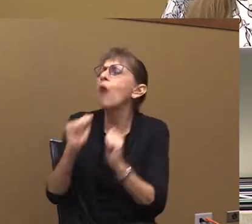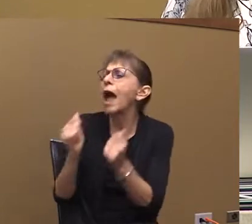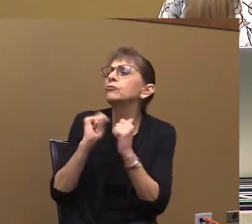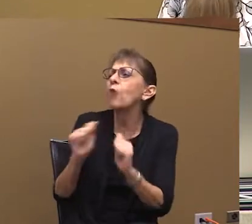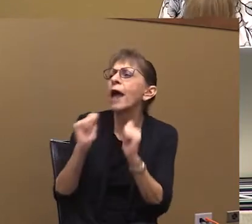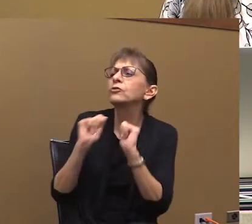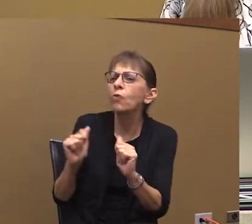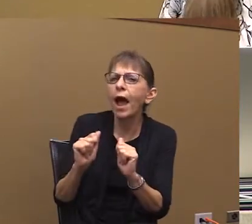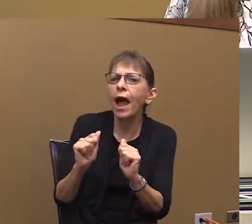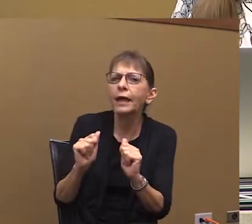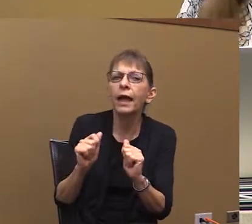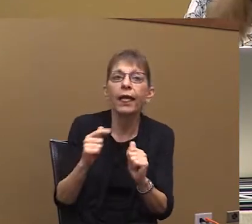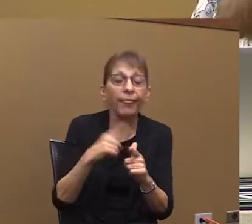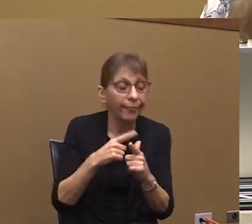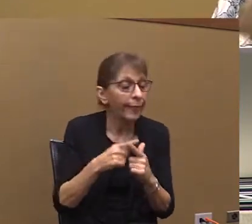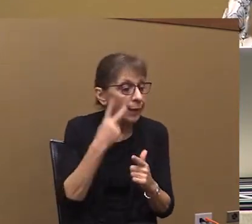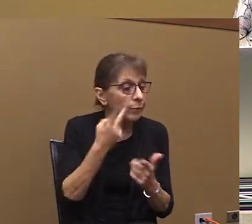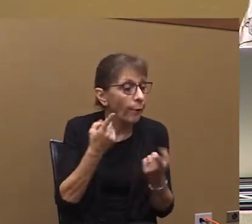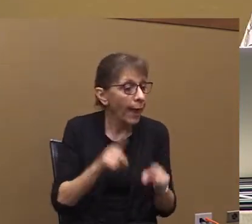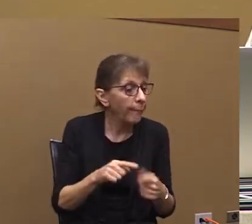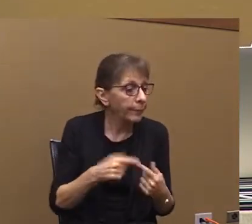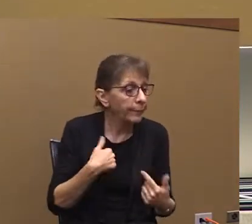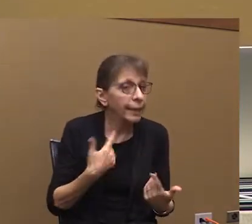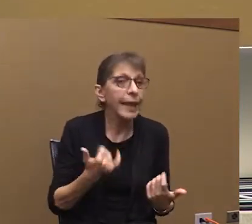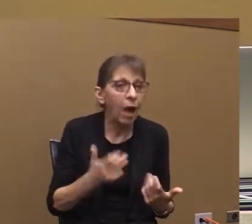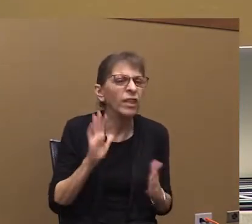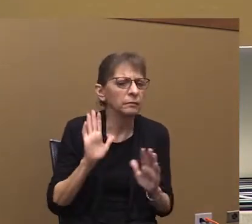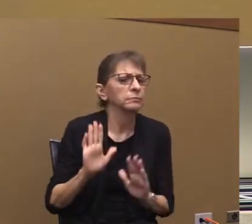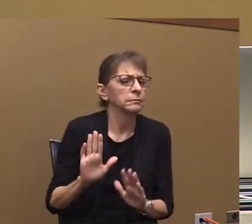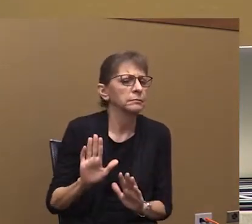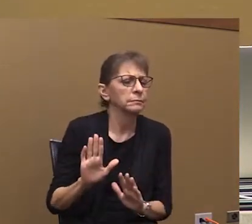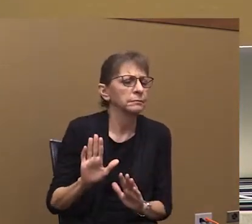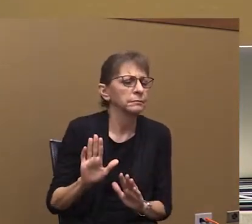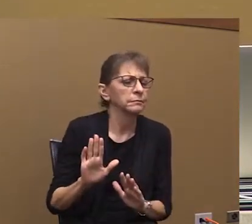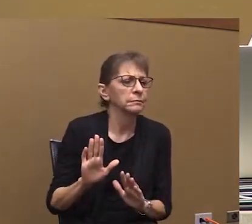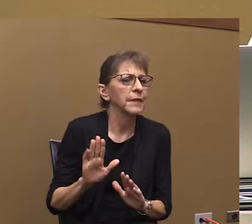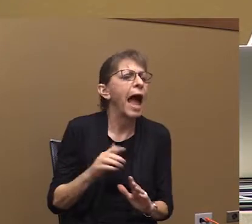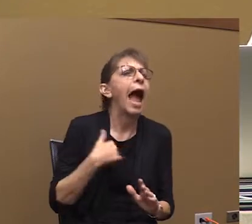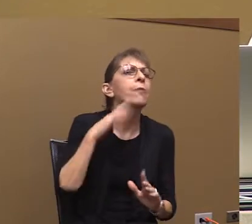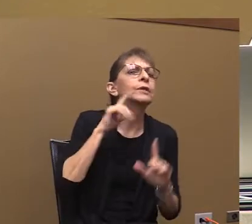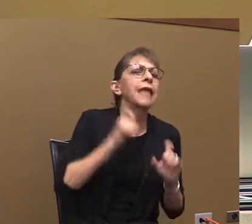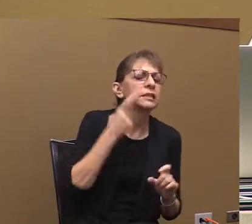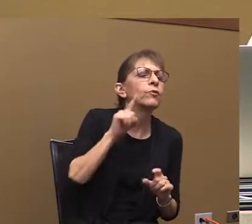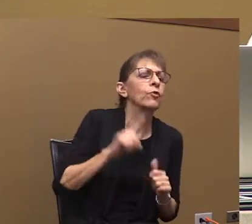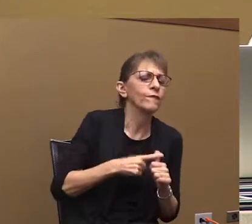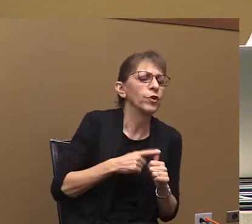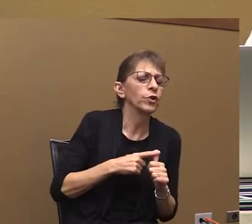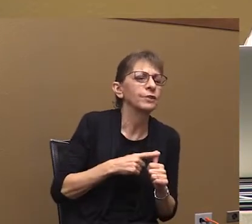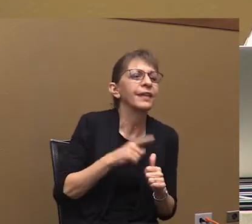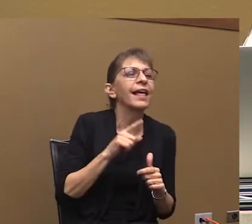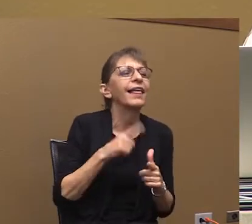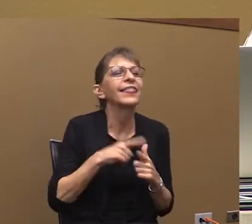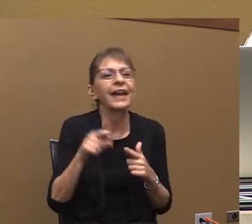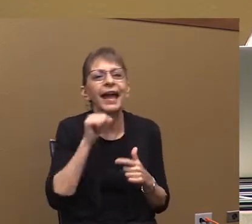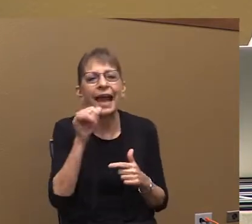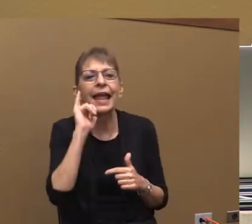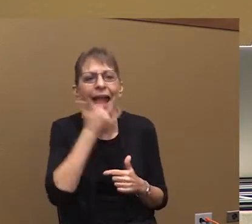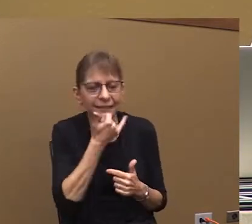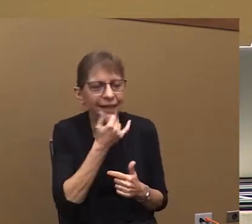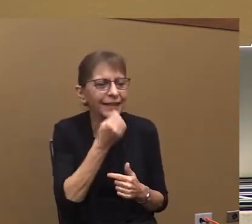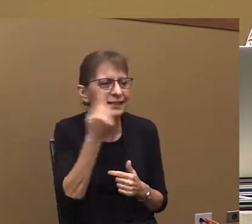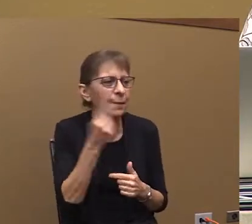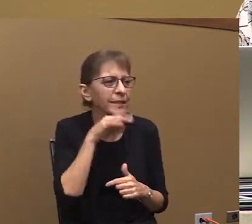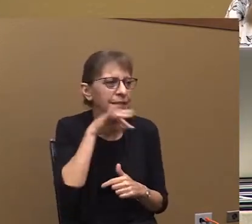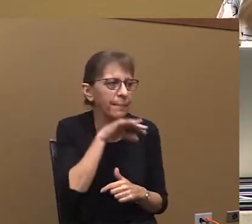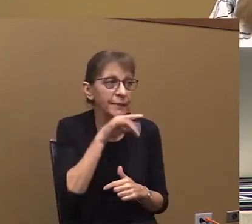I can't tolerate really spicy. And so, after their try it, and then they saw what happened,